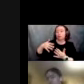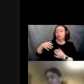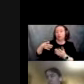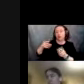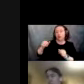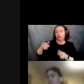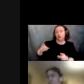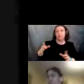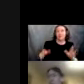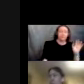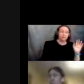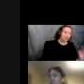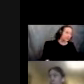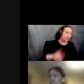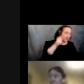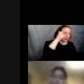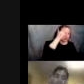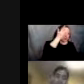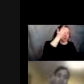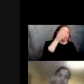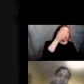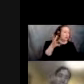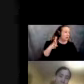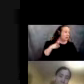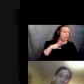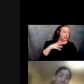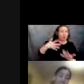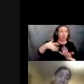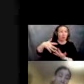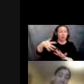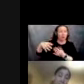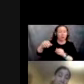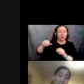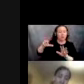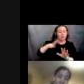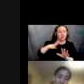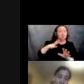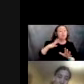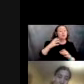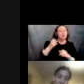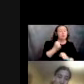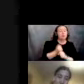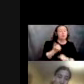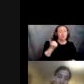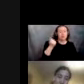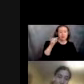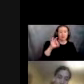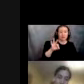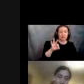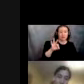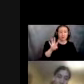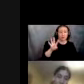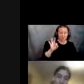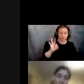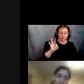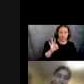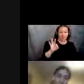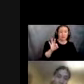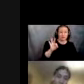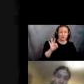right, let's just let them fraternize. And so finally in 1940, 1989, 3 years after the